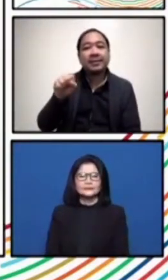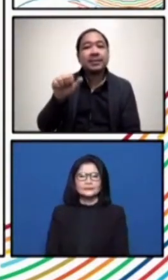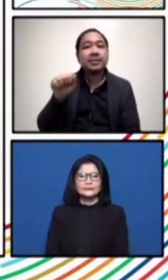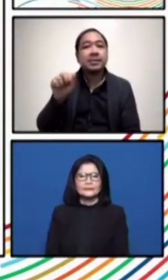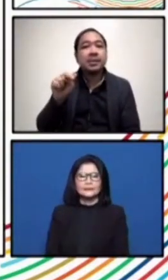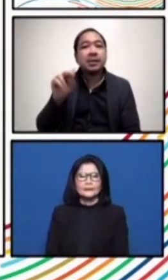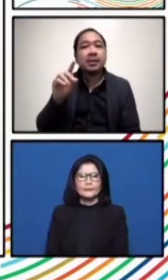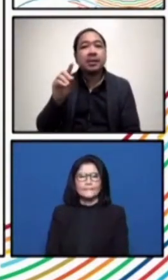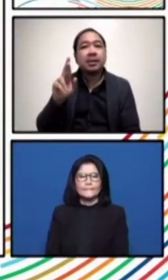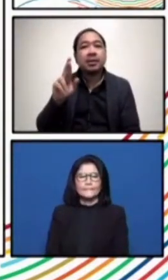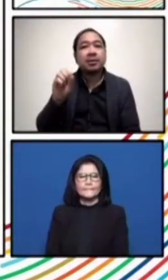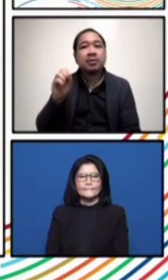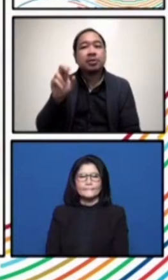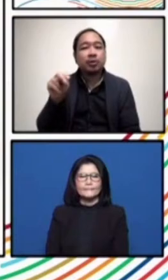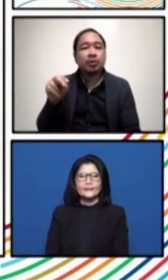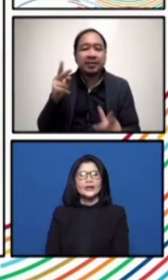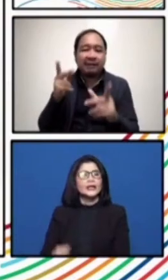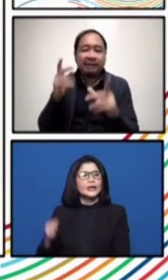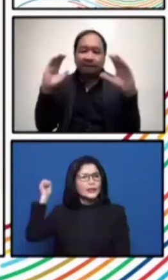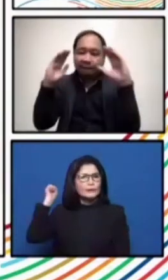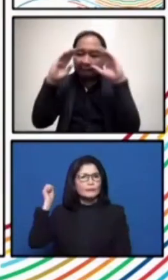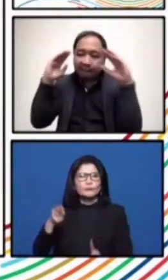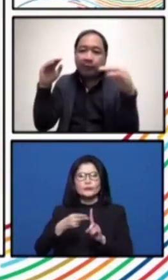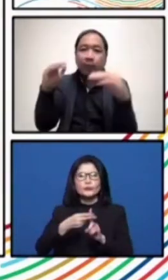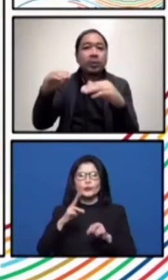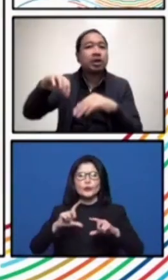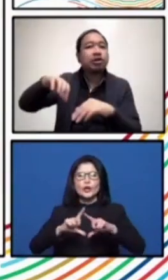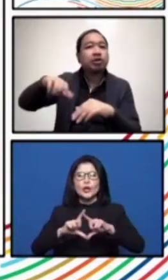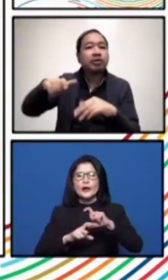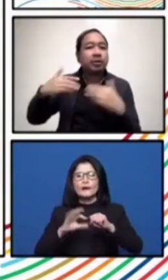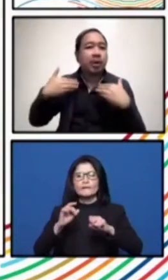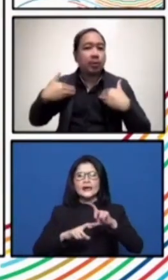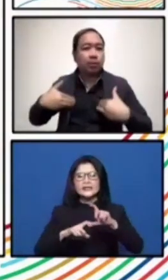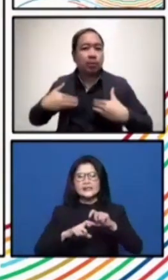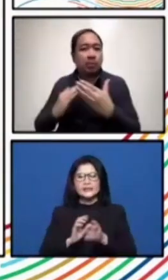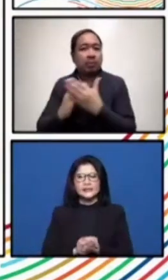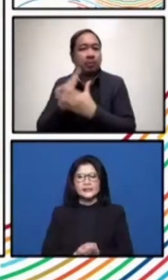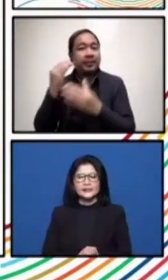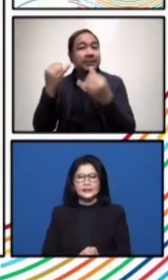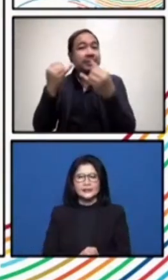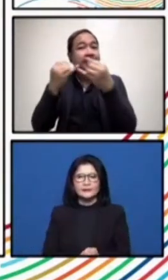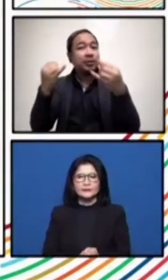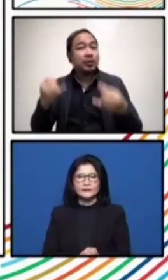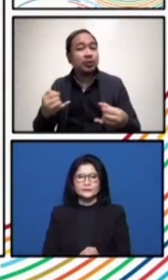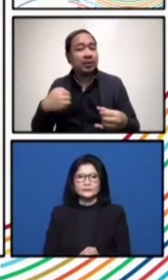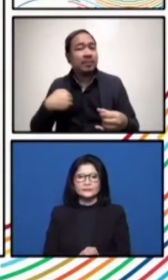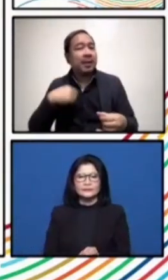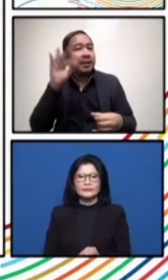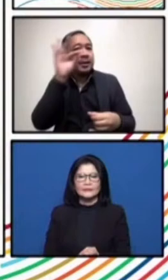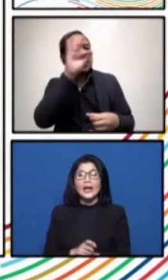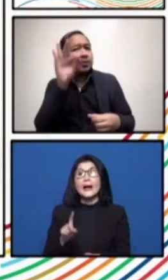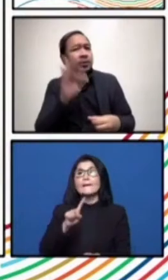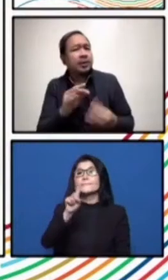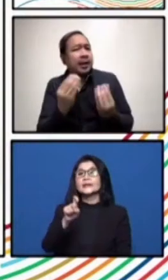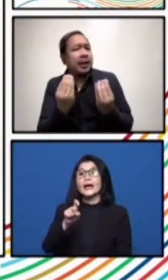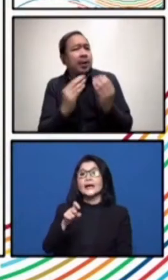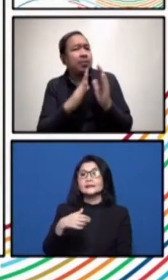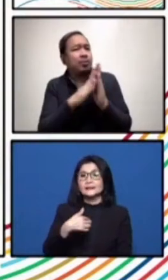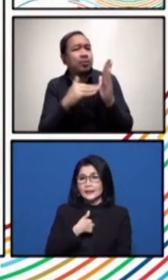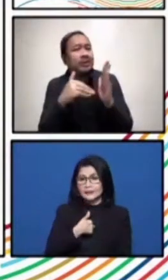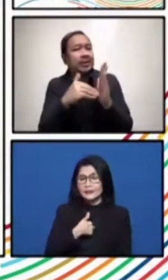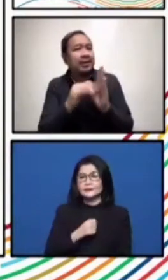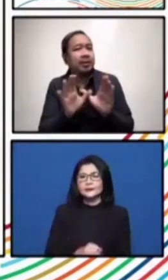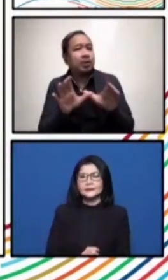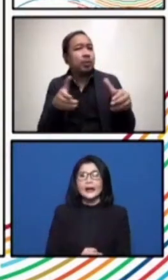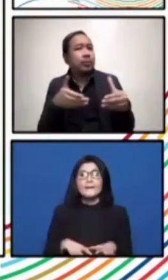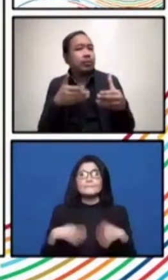the world of national human rights institutions and my question to to humans Anderson is how is the New Zealand Human Rights Commission helped